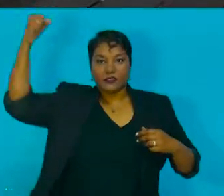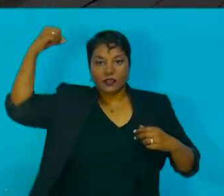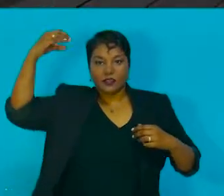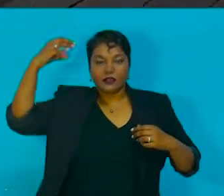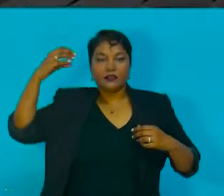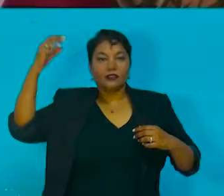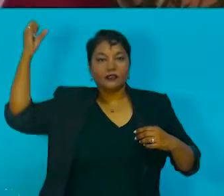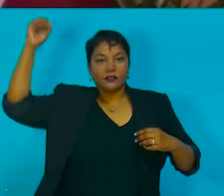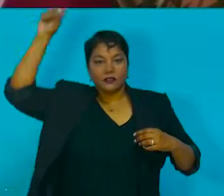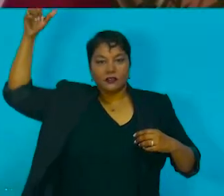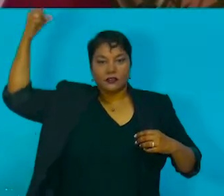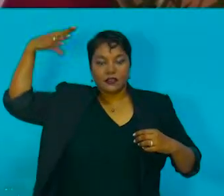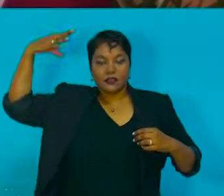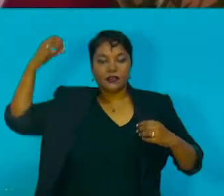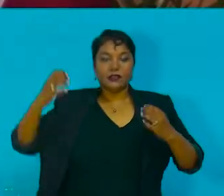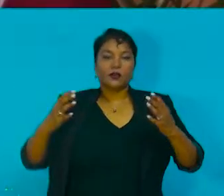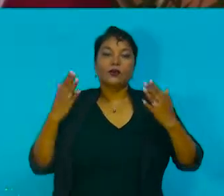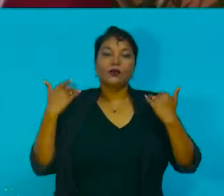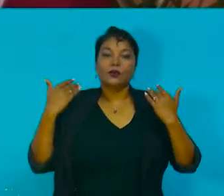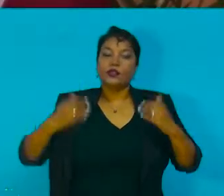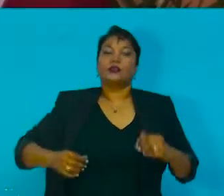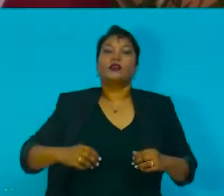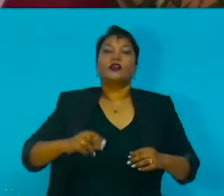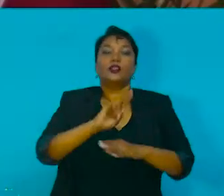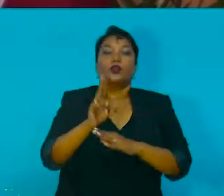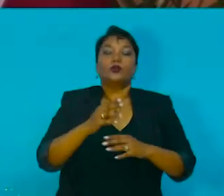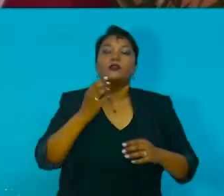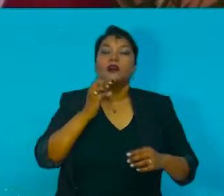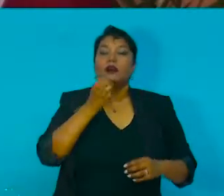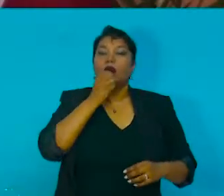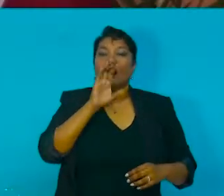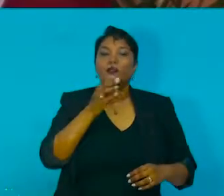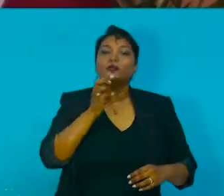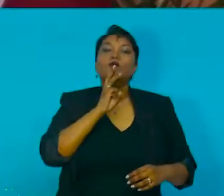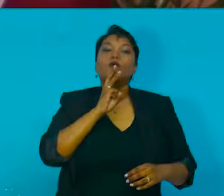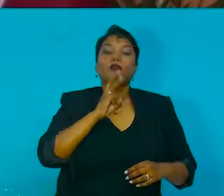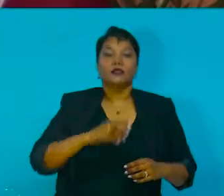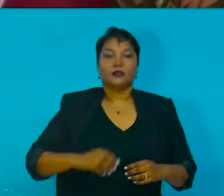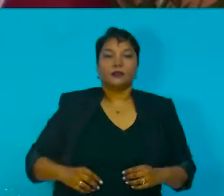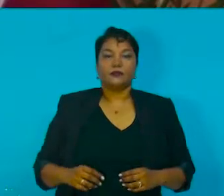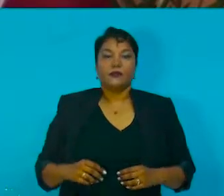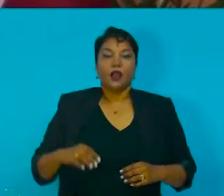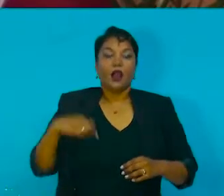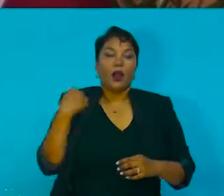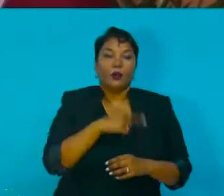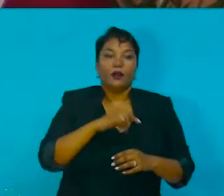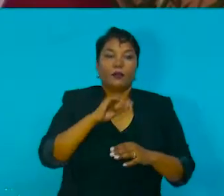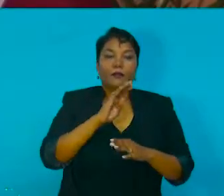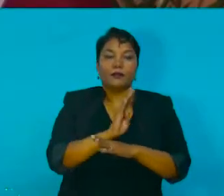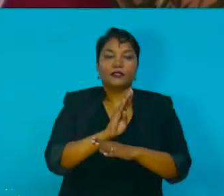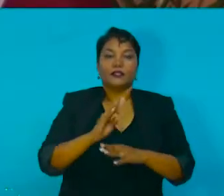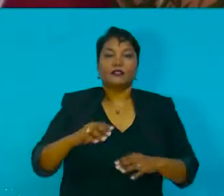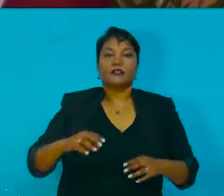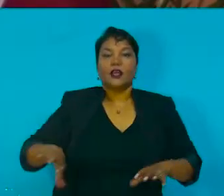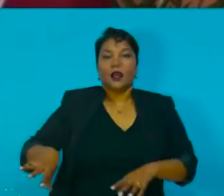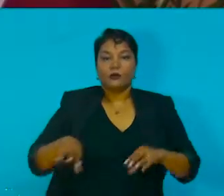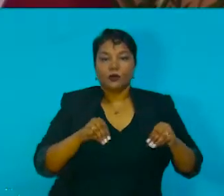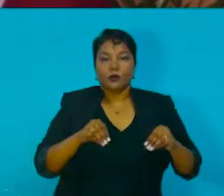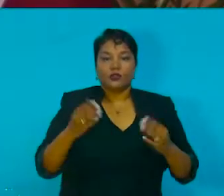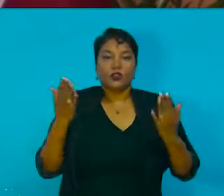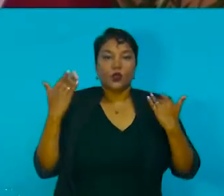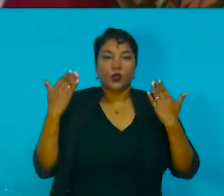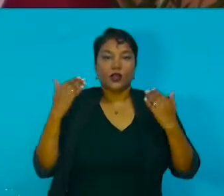are hot water panels here that make hot water. And we're in the absorption cooling business. And the good thing about the absorption cooling Dax mentioned